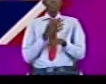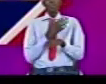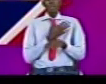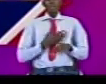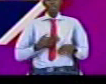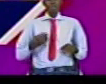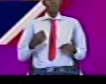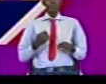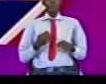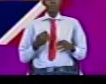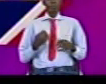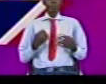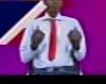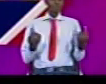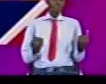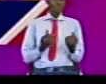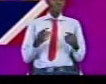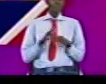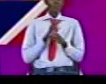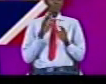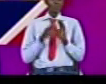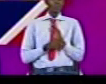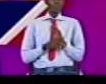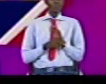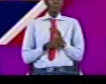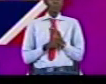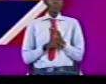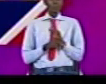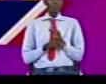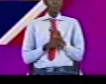We overcome hatred and hostilities.